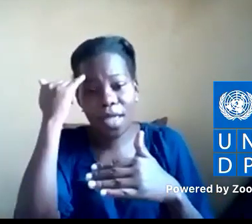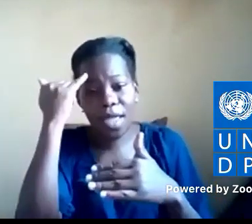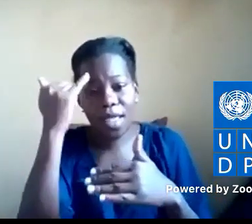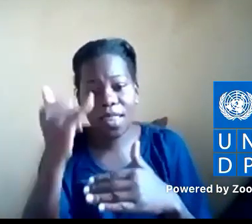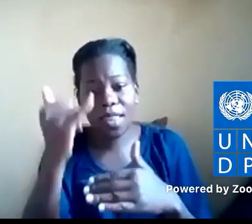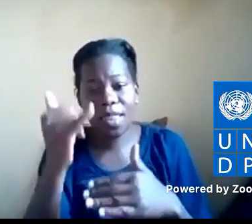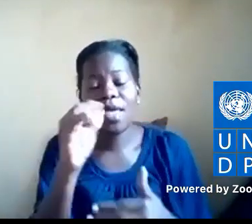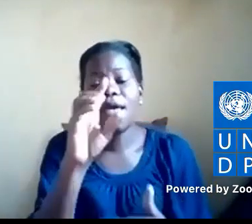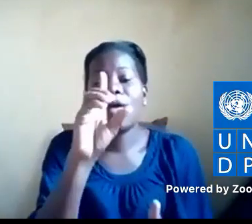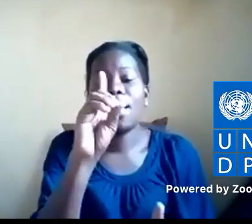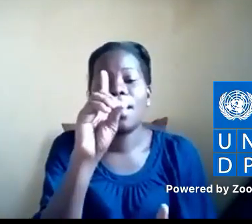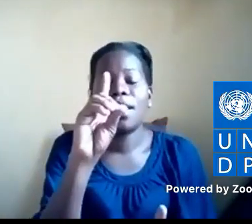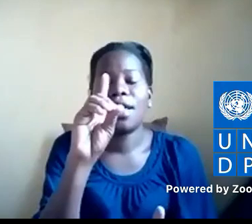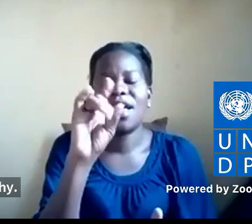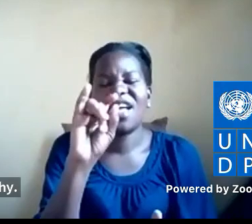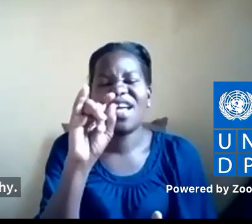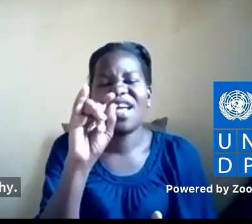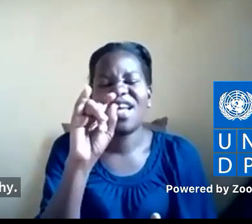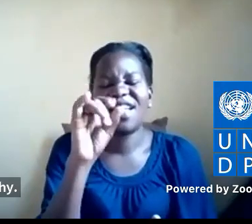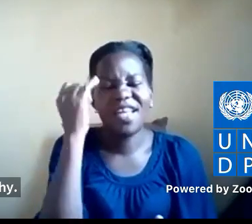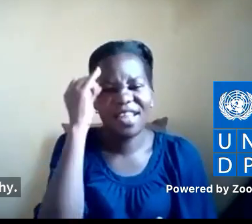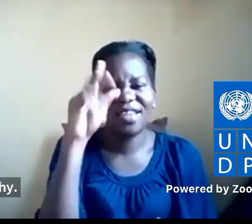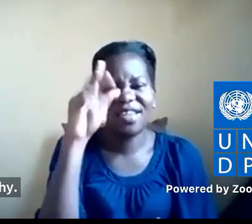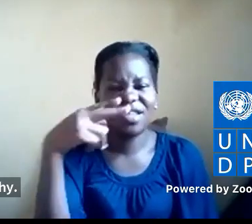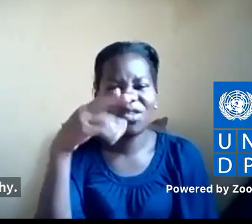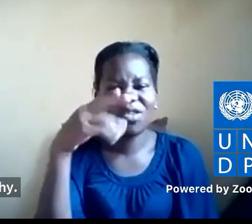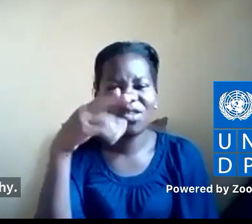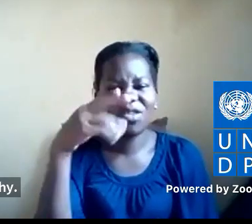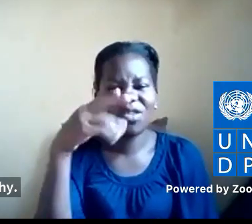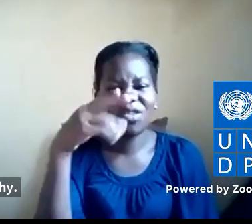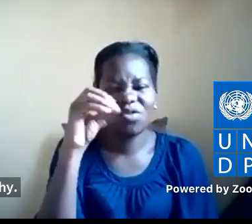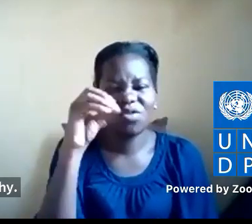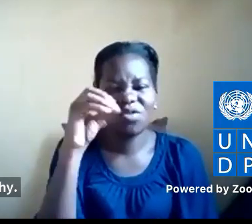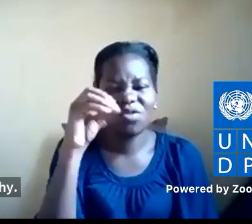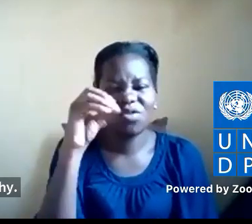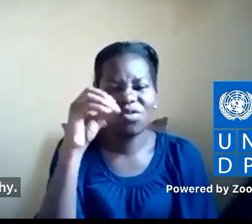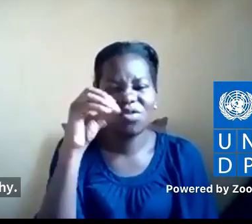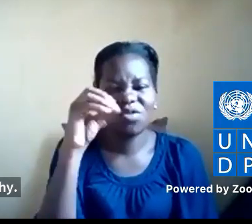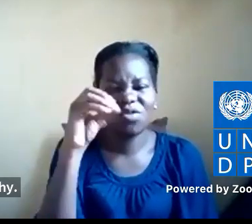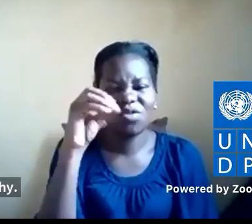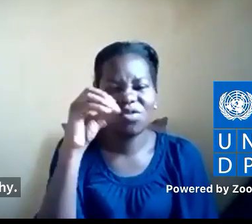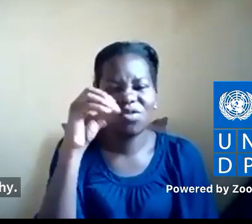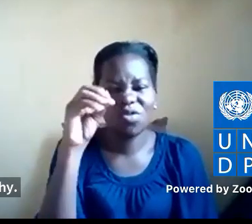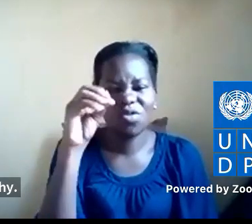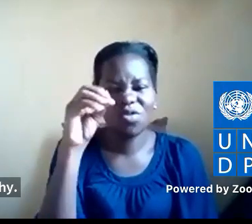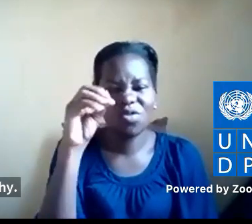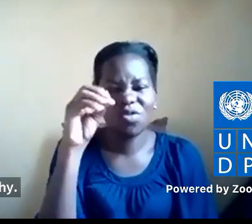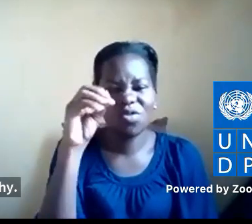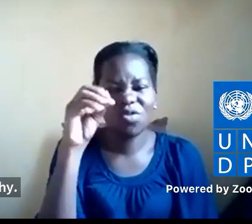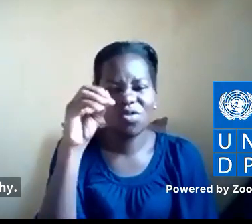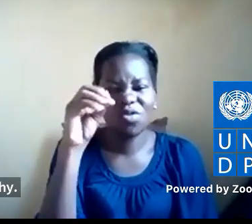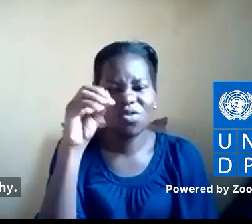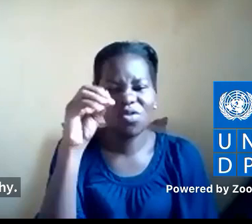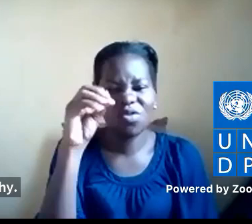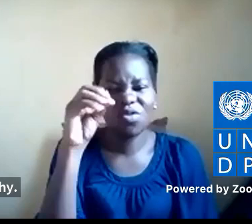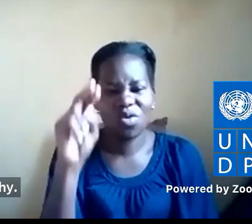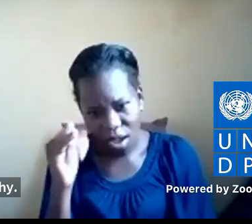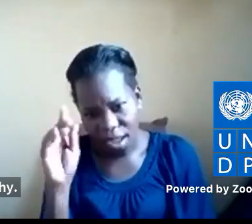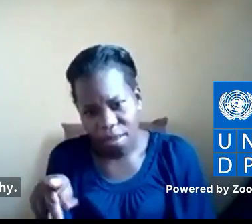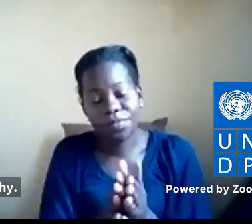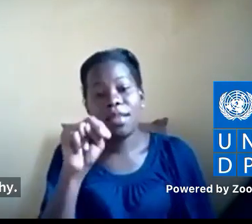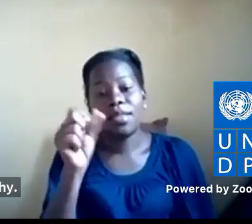is quite lengthy, but I think UNDP and NASE, you should actually be able to create a platform to support